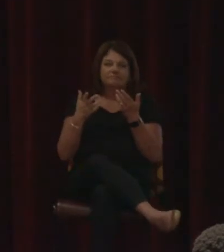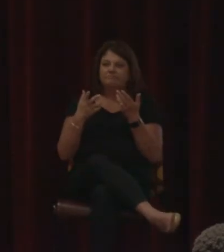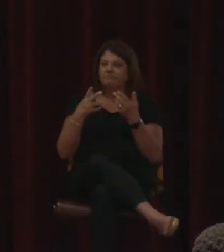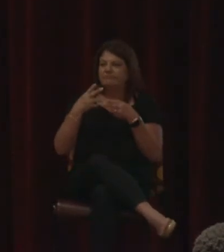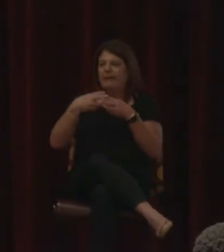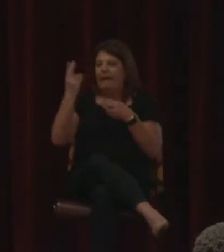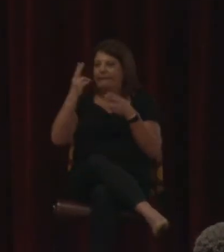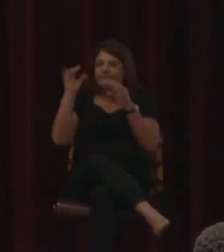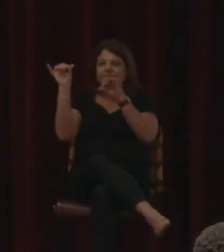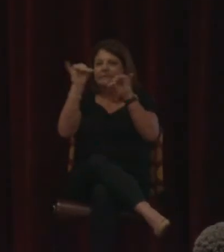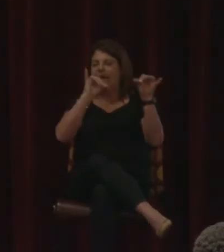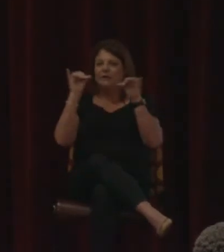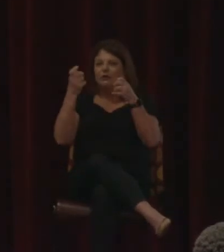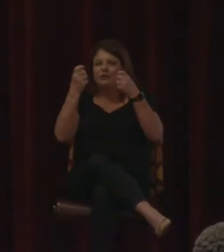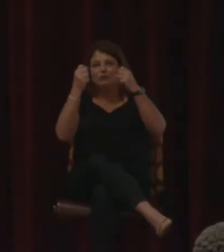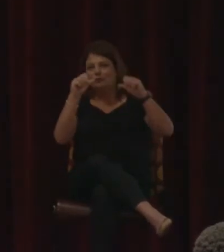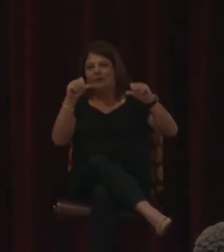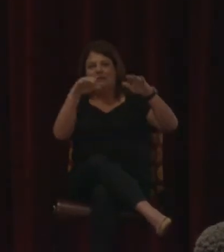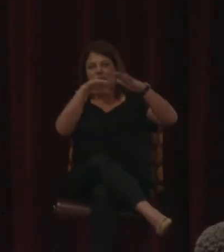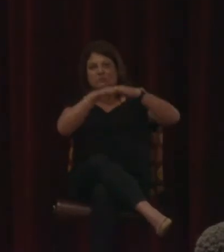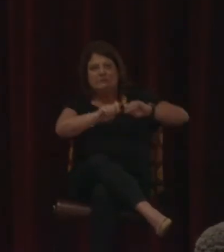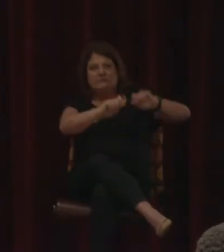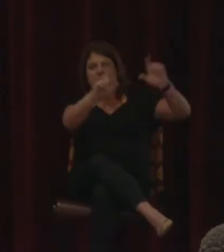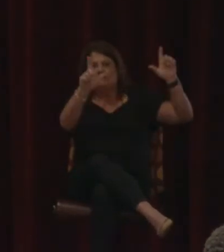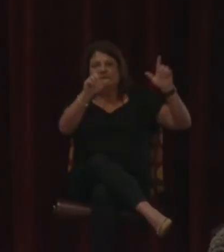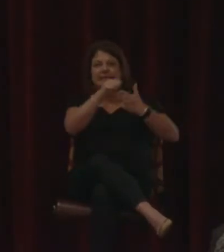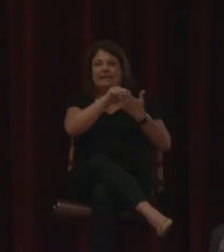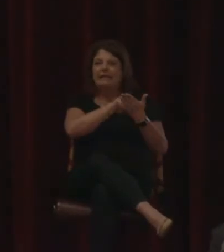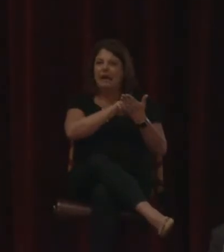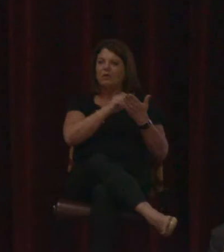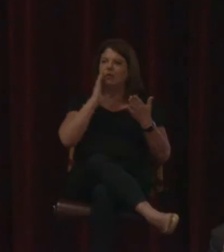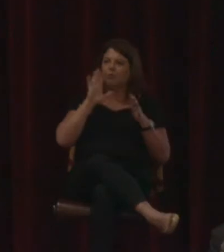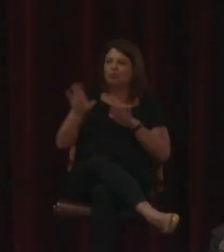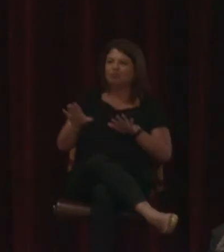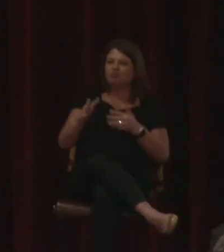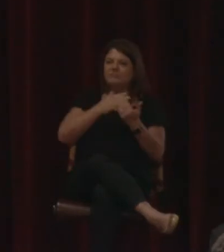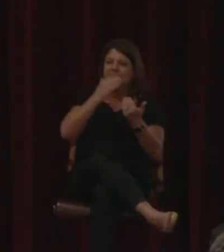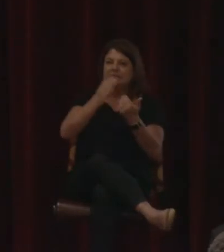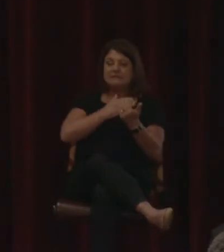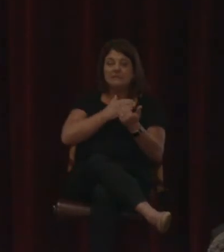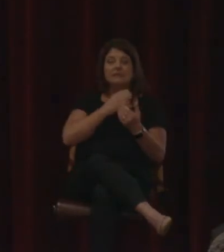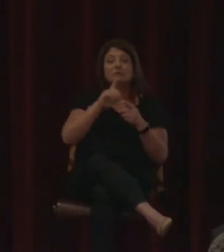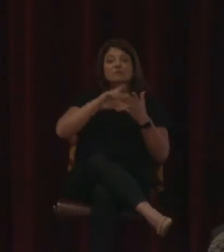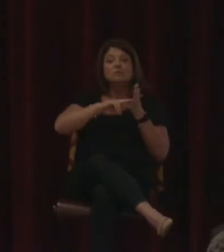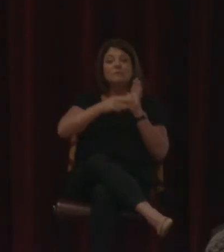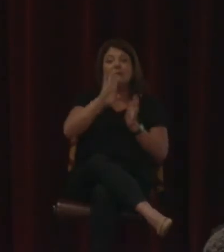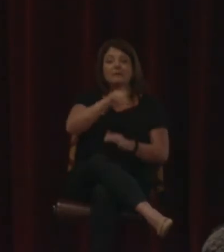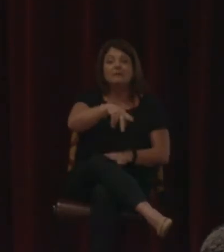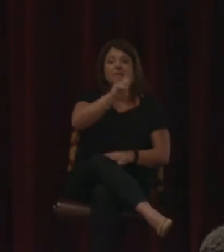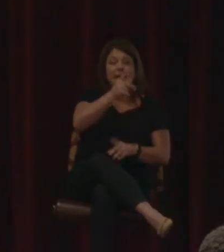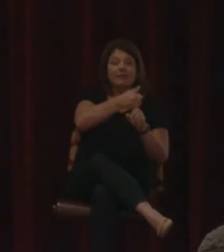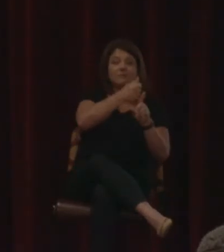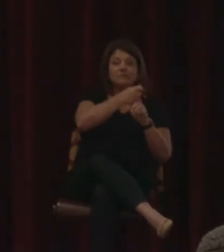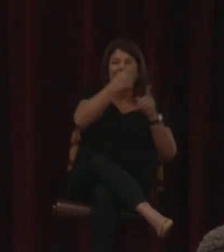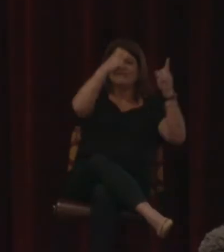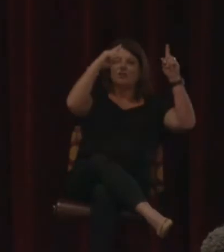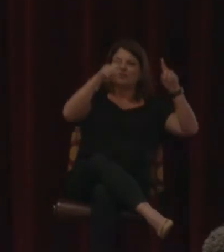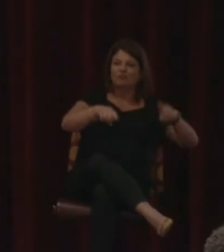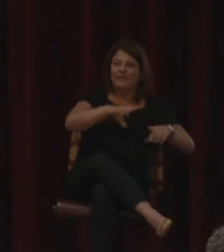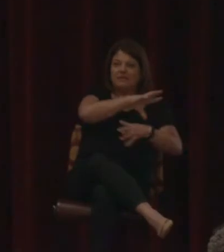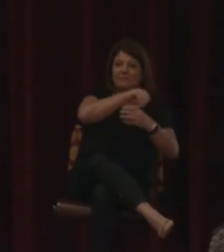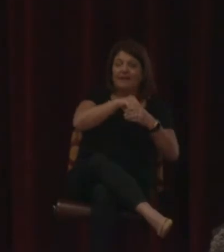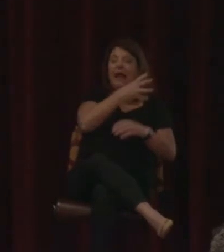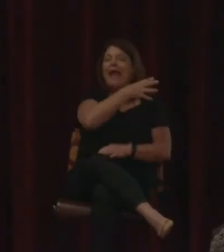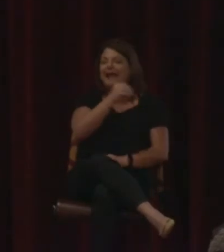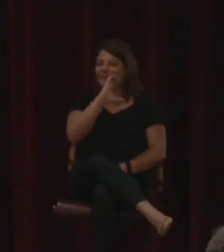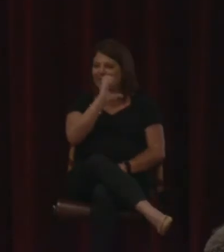high standards to get into the accounts. And so banks agree to participate, and credit unions.